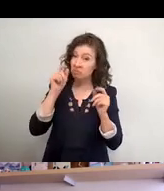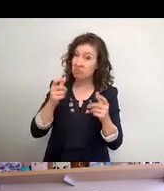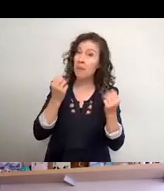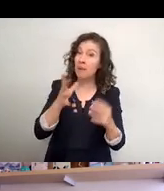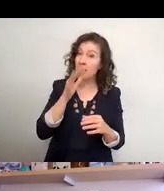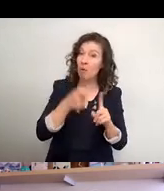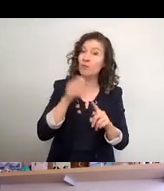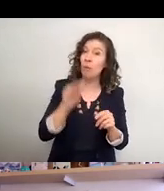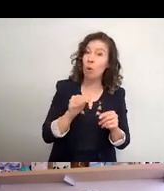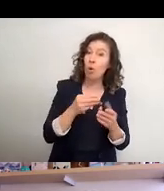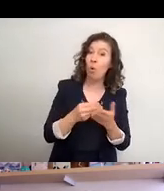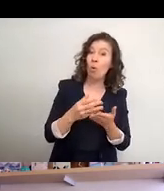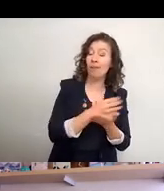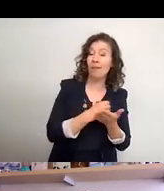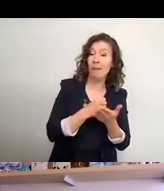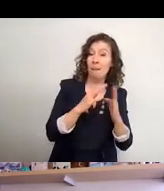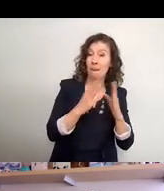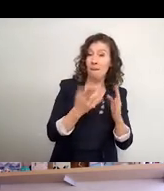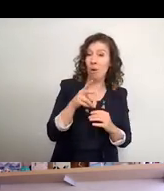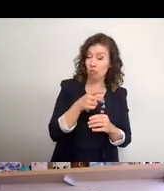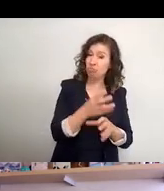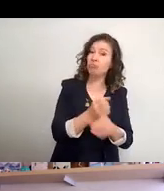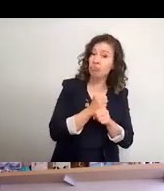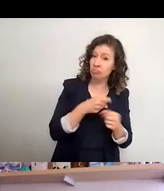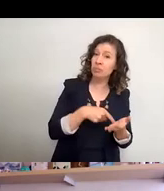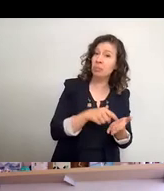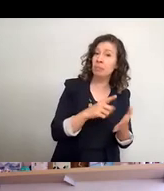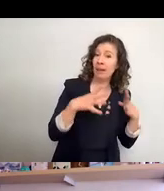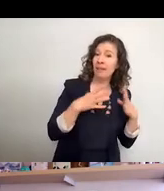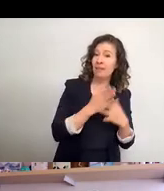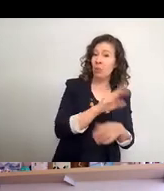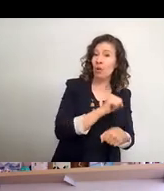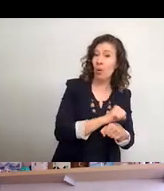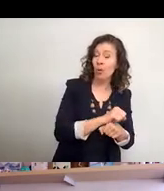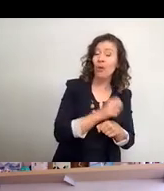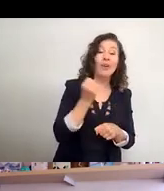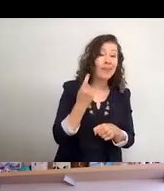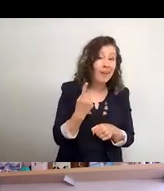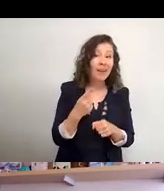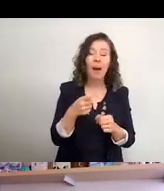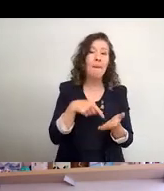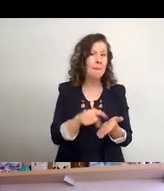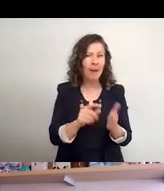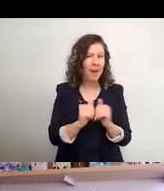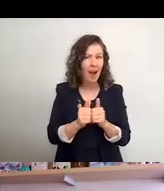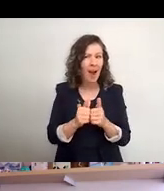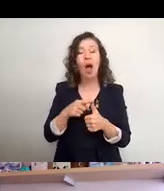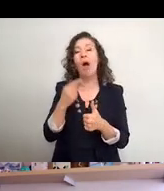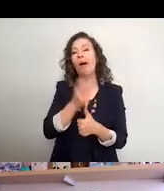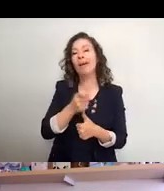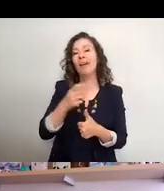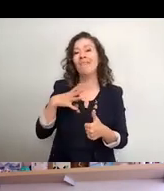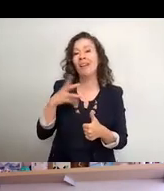households who got paid leave through their work. But it was either in the form of sick days, vacation days,